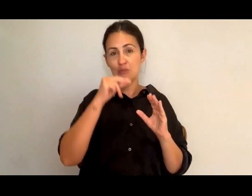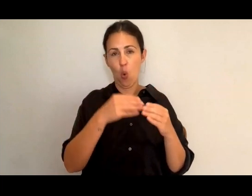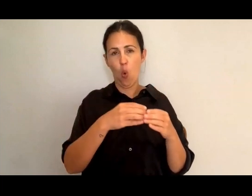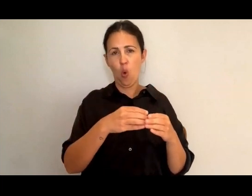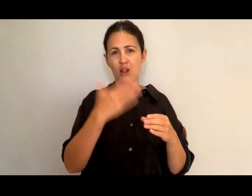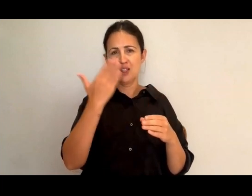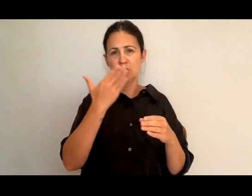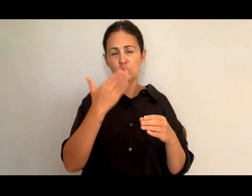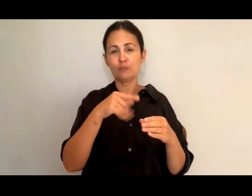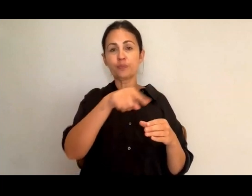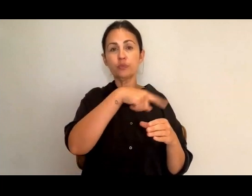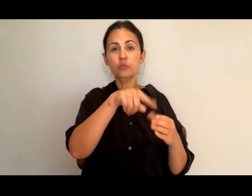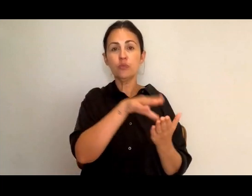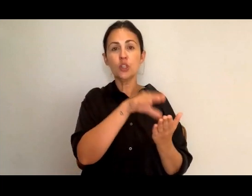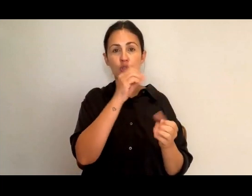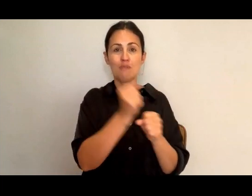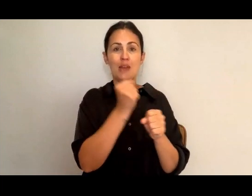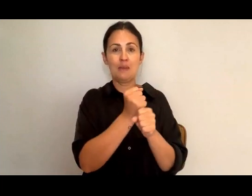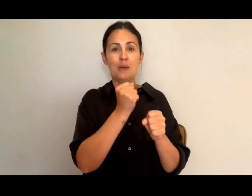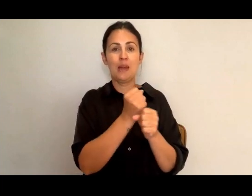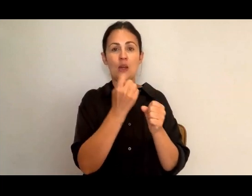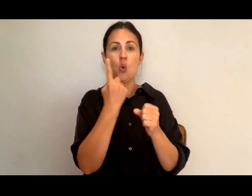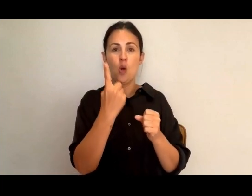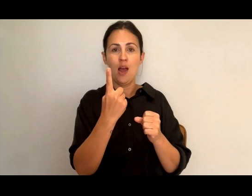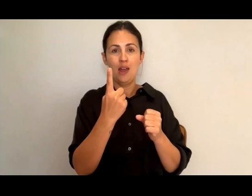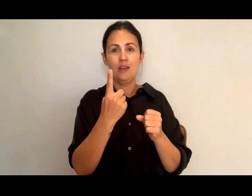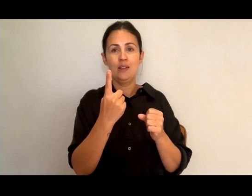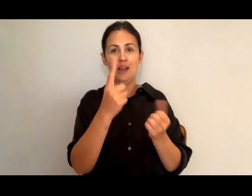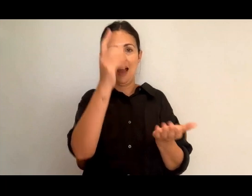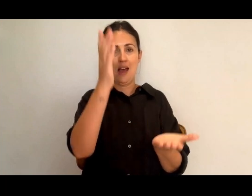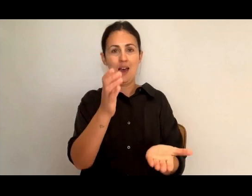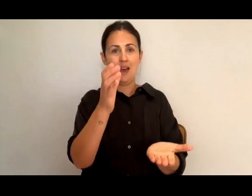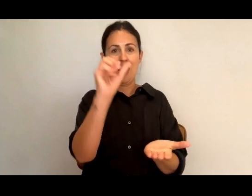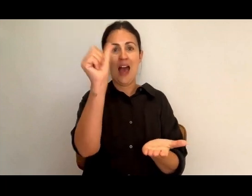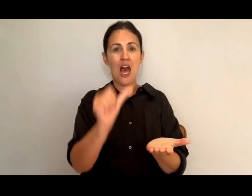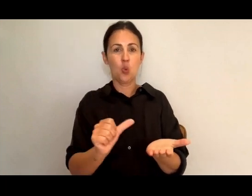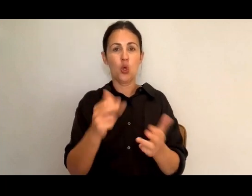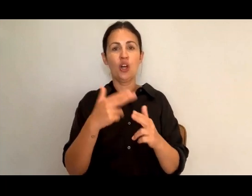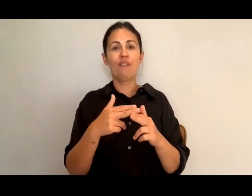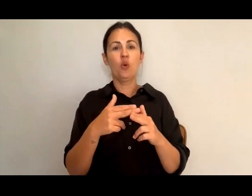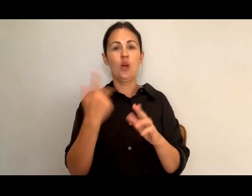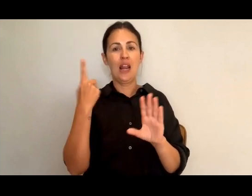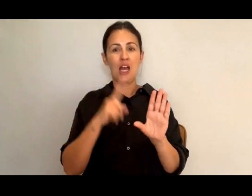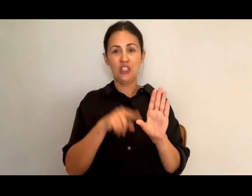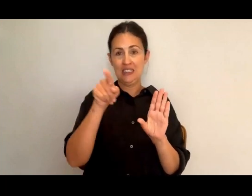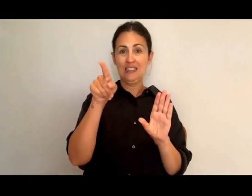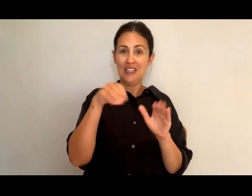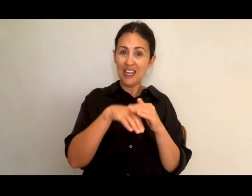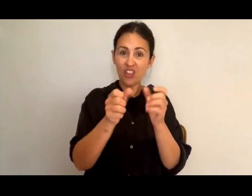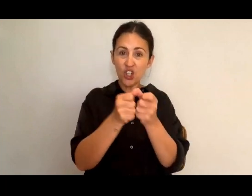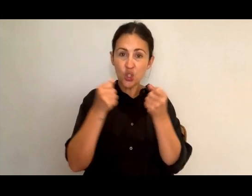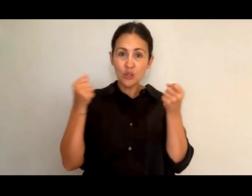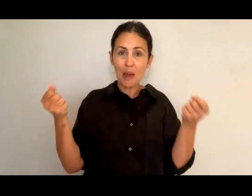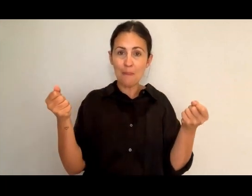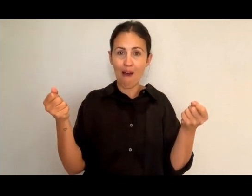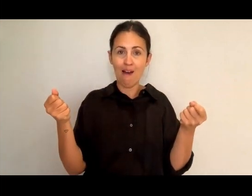an entry last year for Waste to Art with their fantastic teacher, Carly, and this artwork was in the paper on a number of occasions. And for